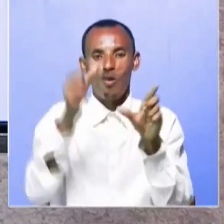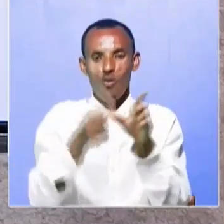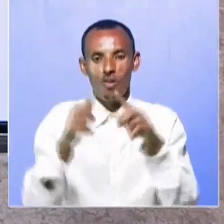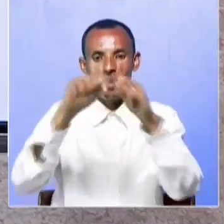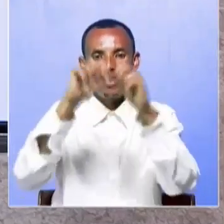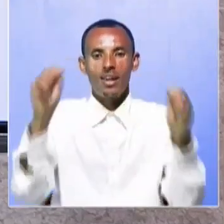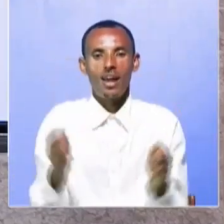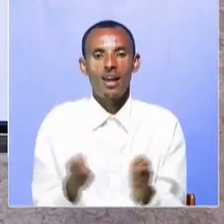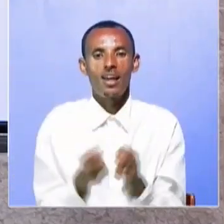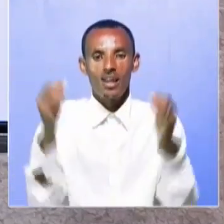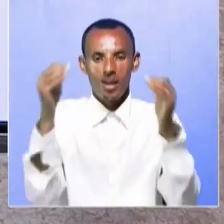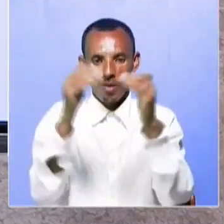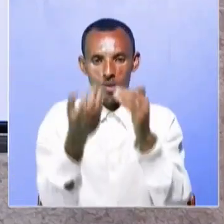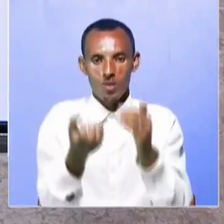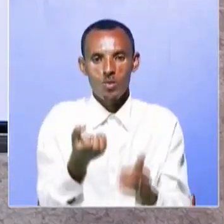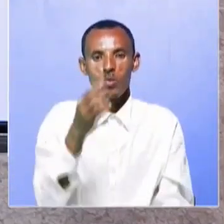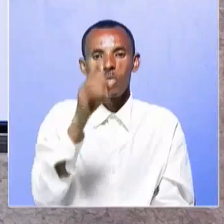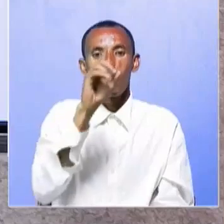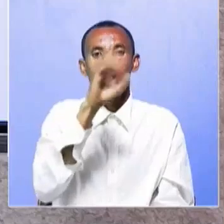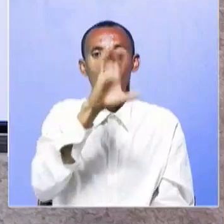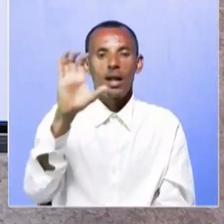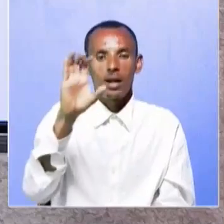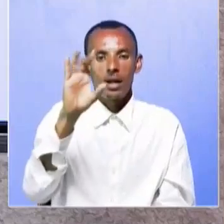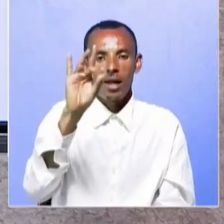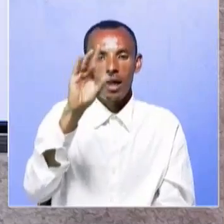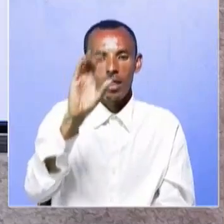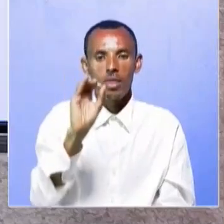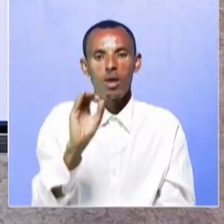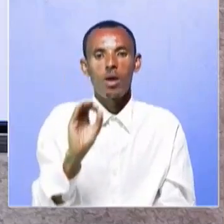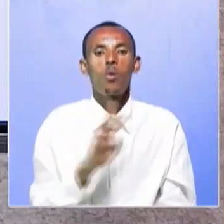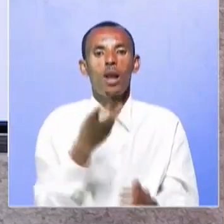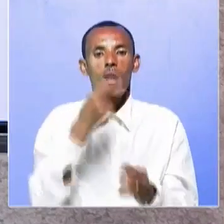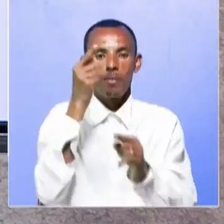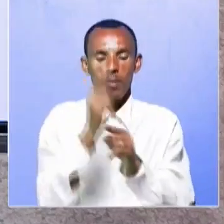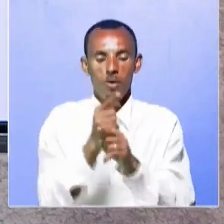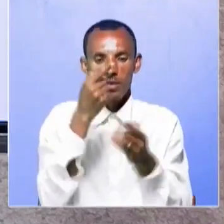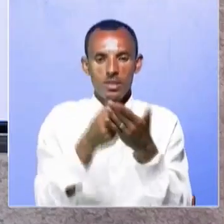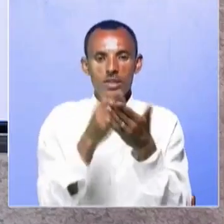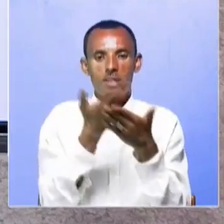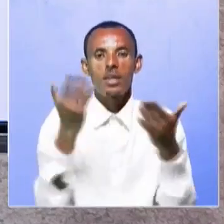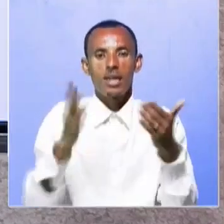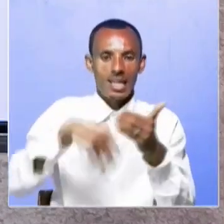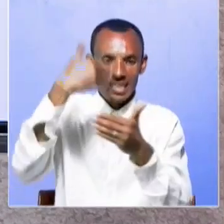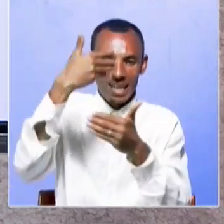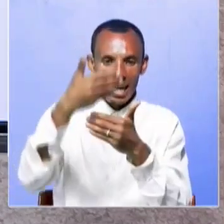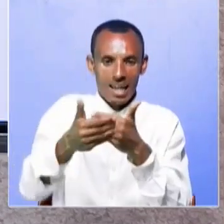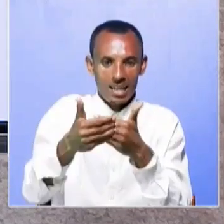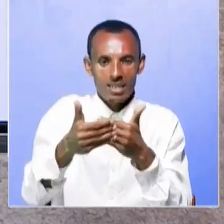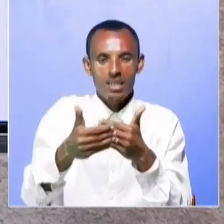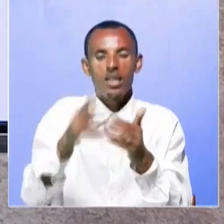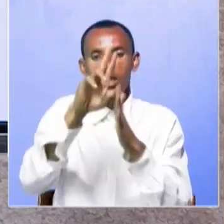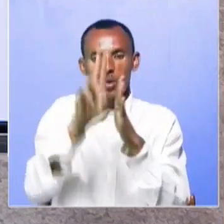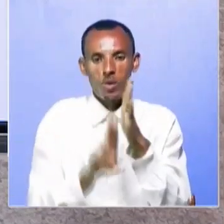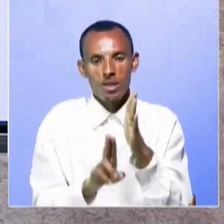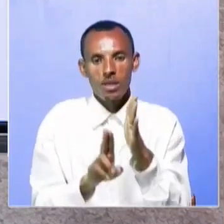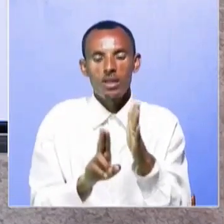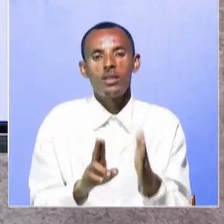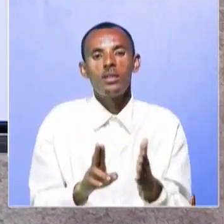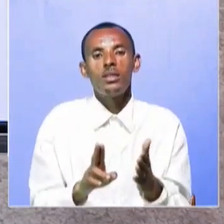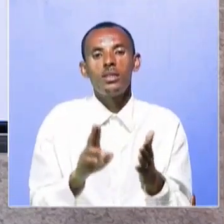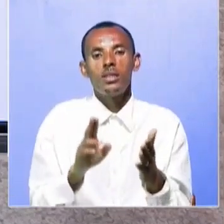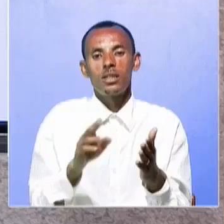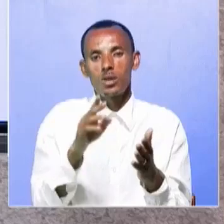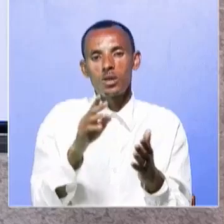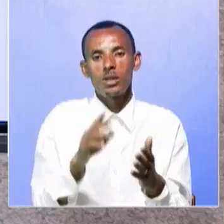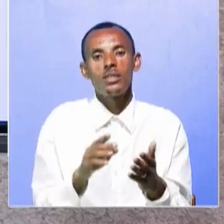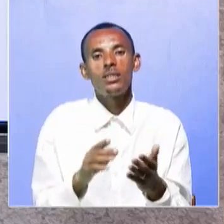triangle is 180 degrees, right? We will prove this thing in the next unit. For the time being, let us keep this thing in our mind